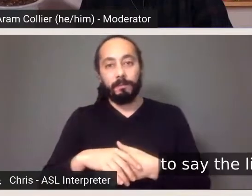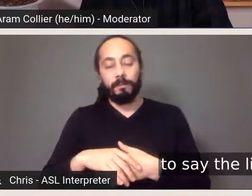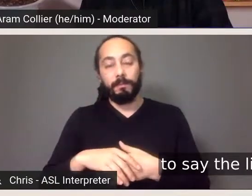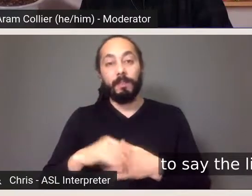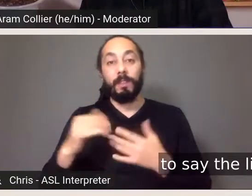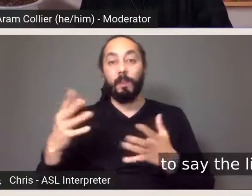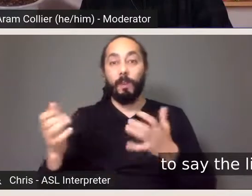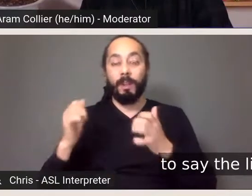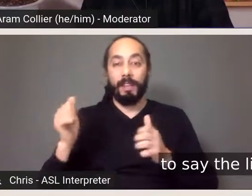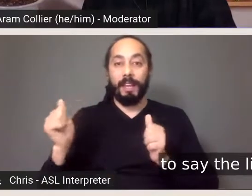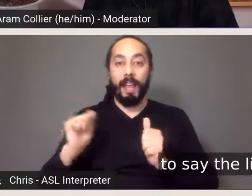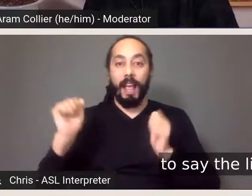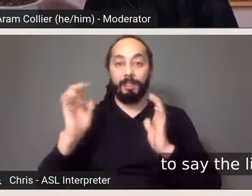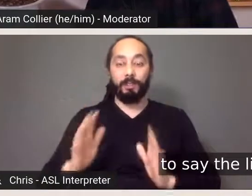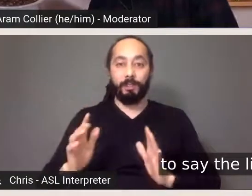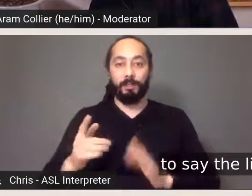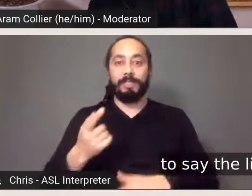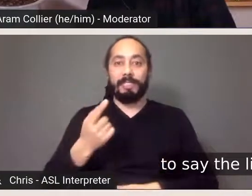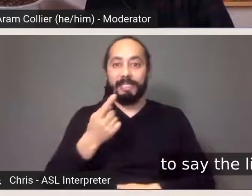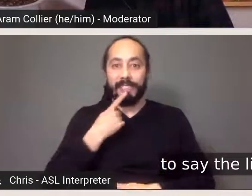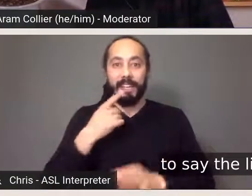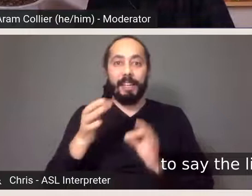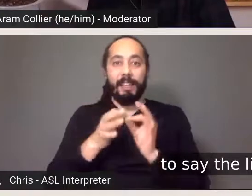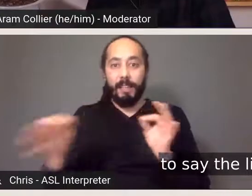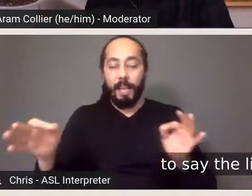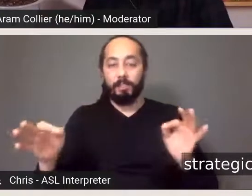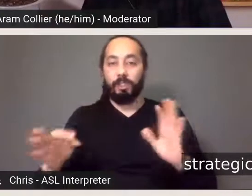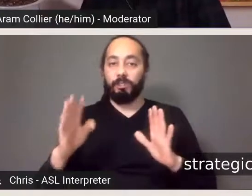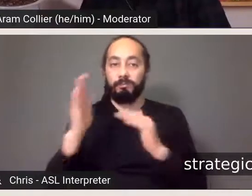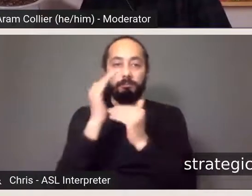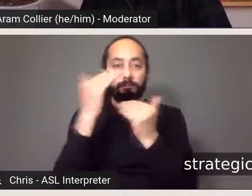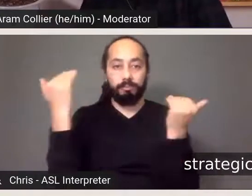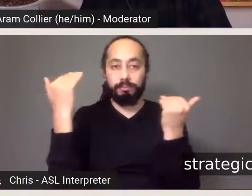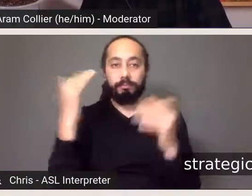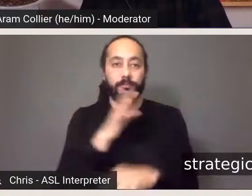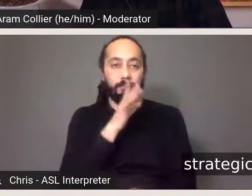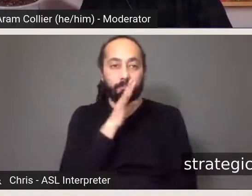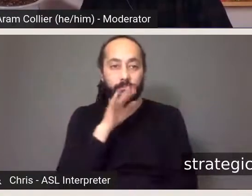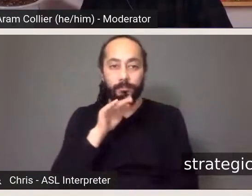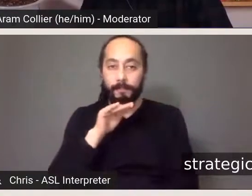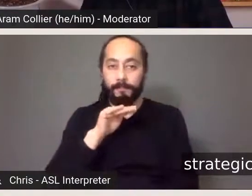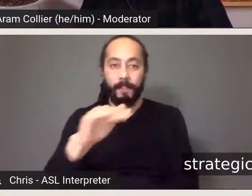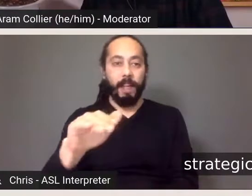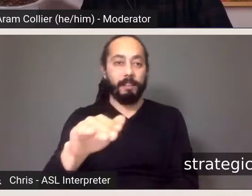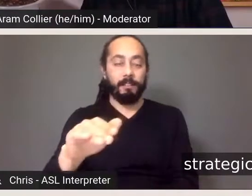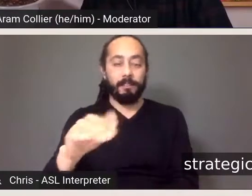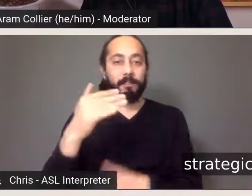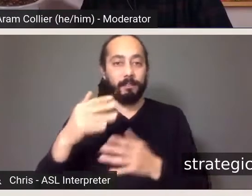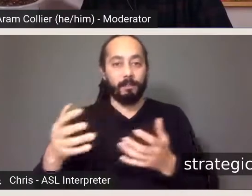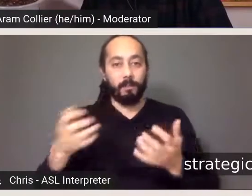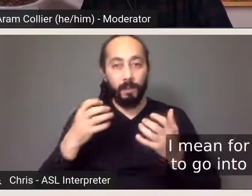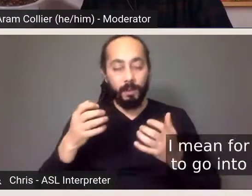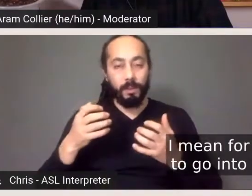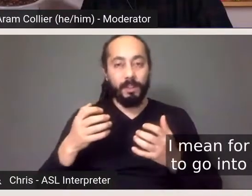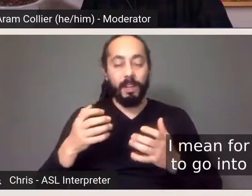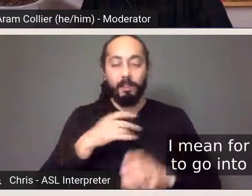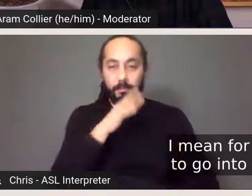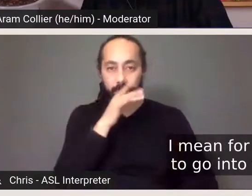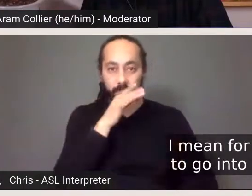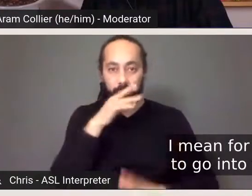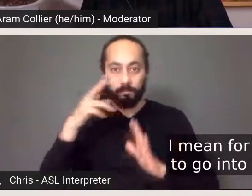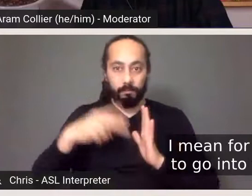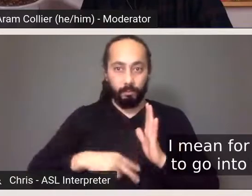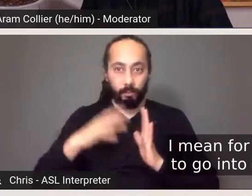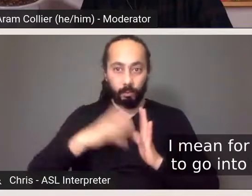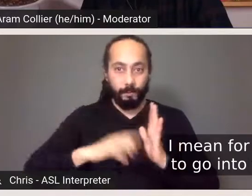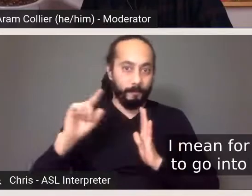actors to say the lines in a very flat, strategically flat way to, for us, the